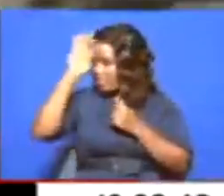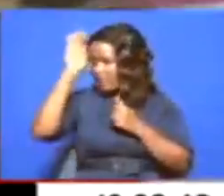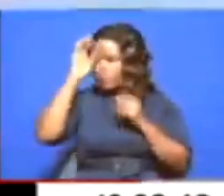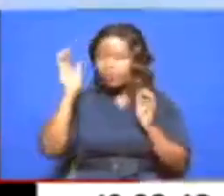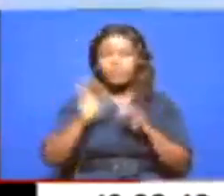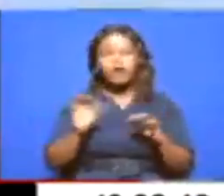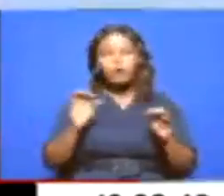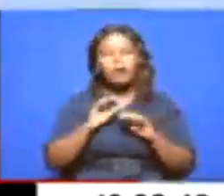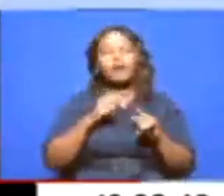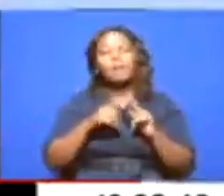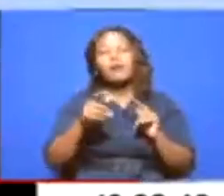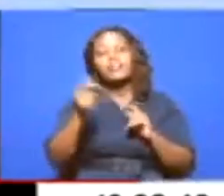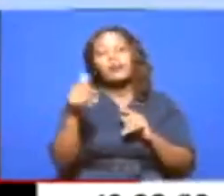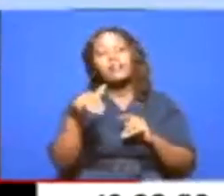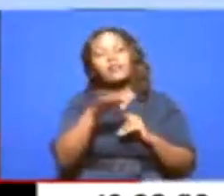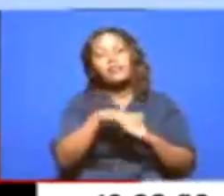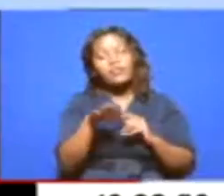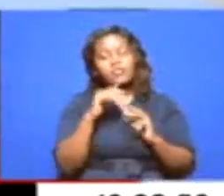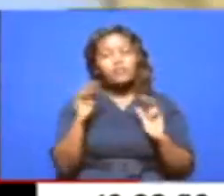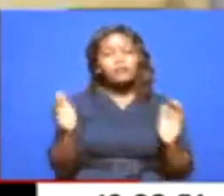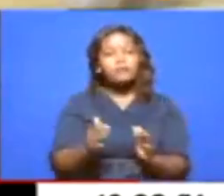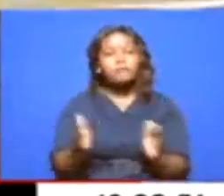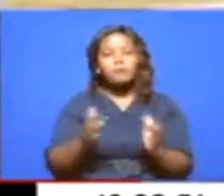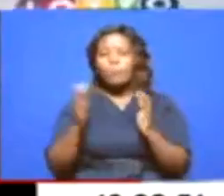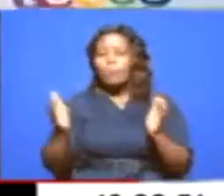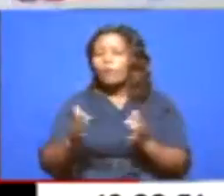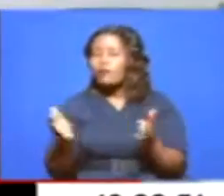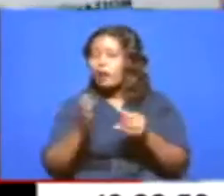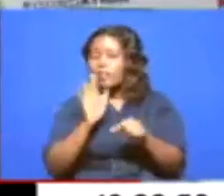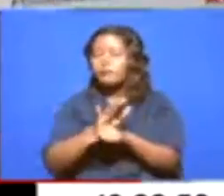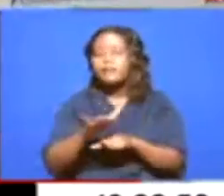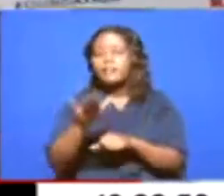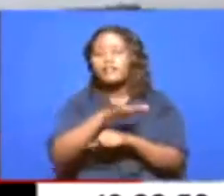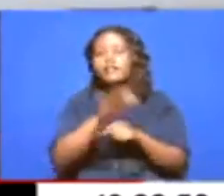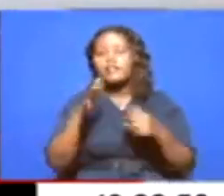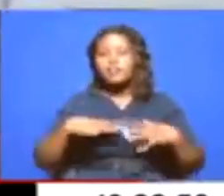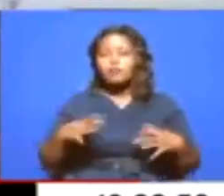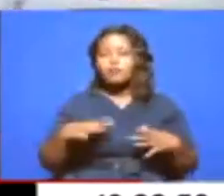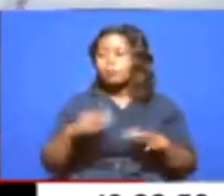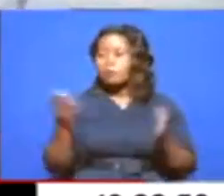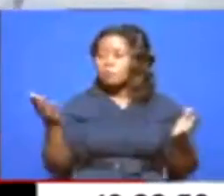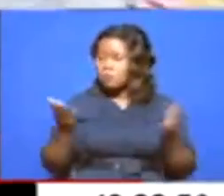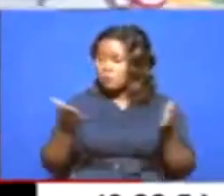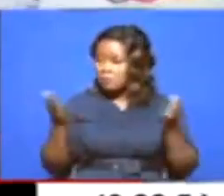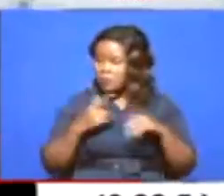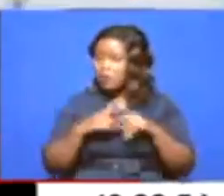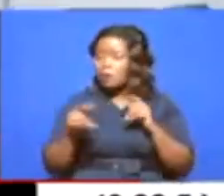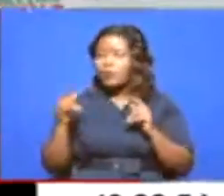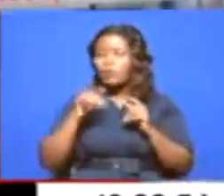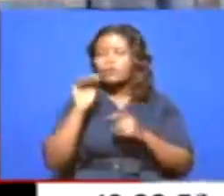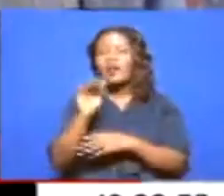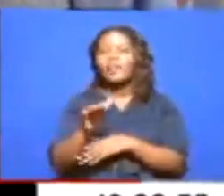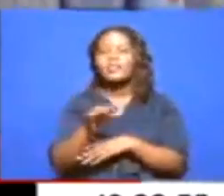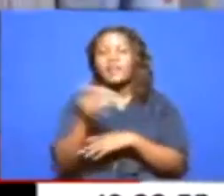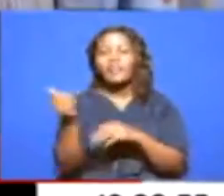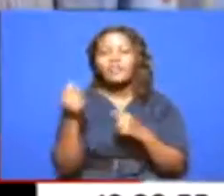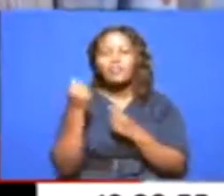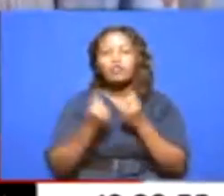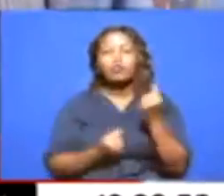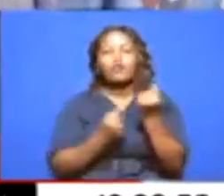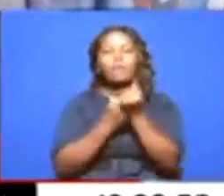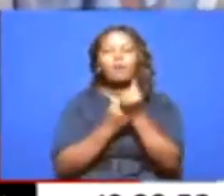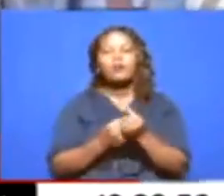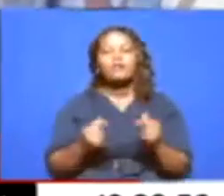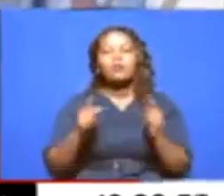not only where majority of the athletes come, but we encourage also other regions to come up with the support, and their local governments also, we are inquiring,